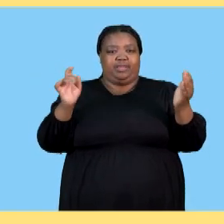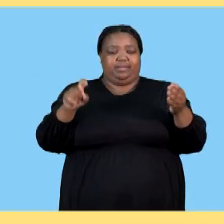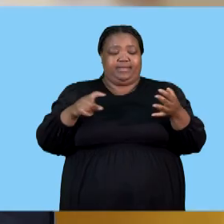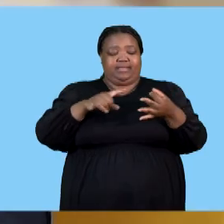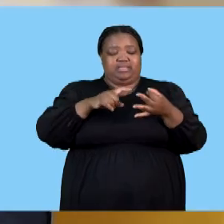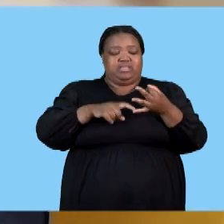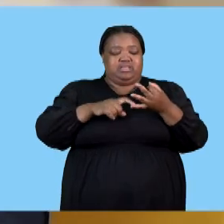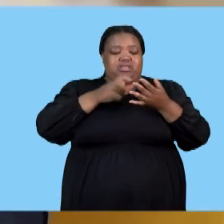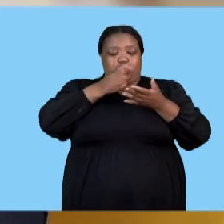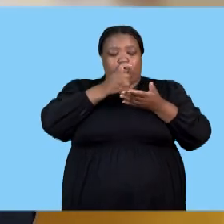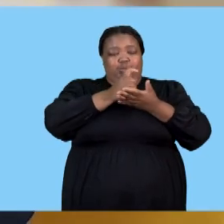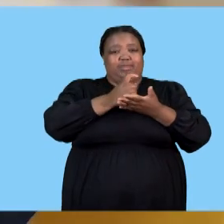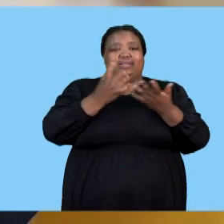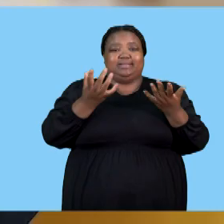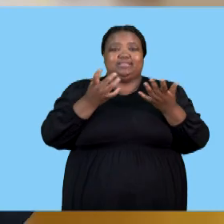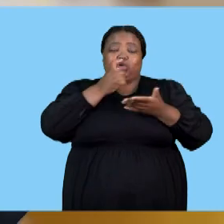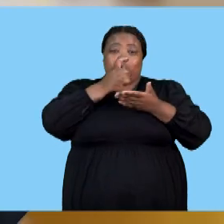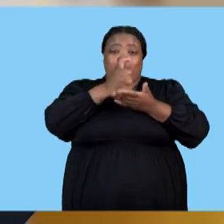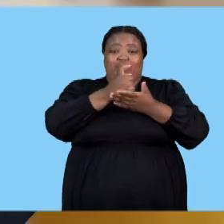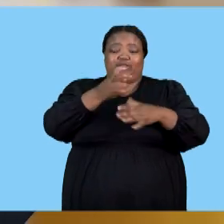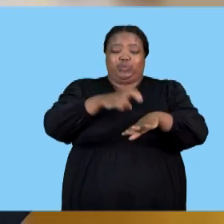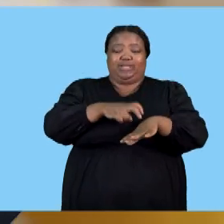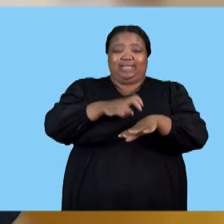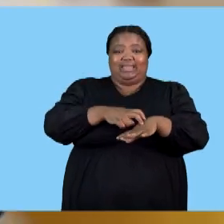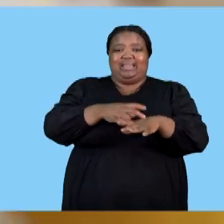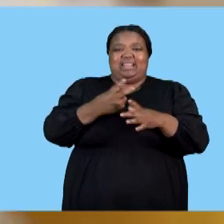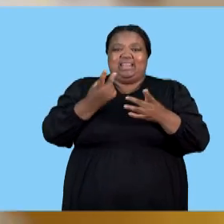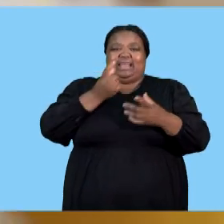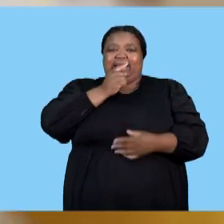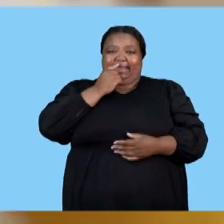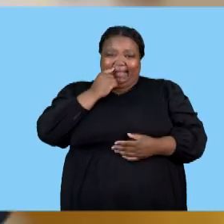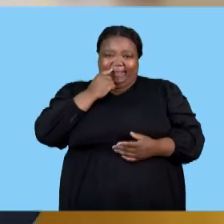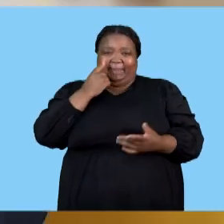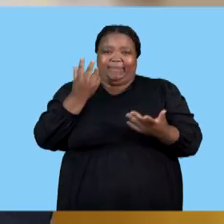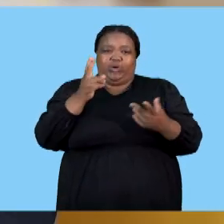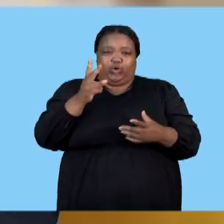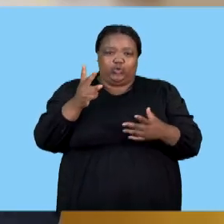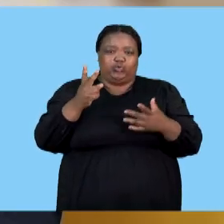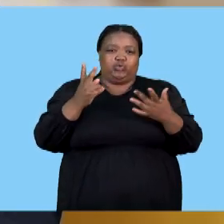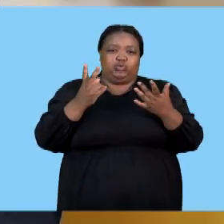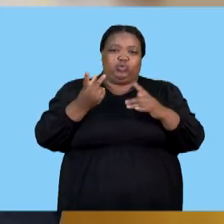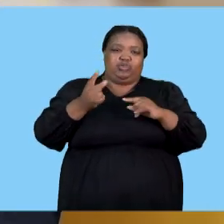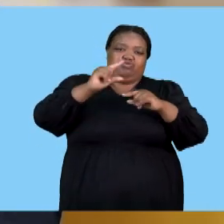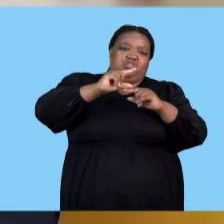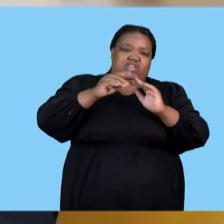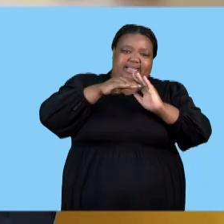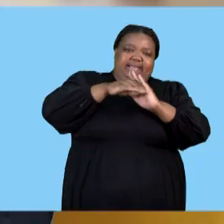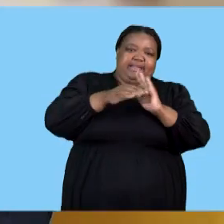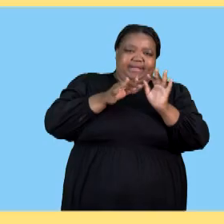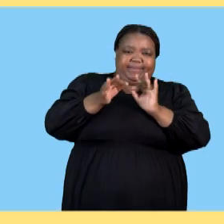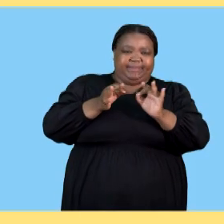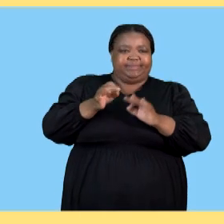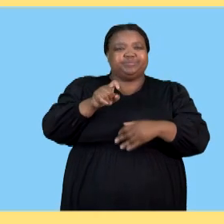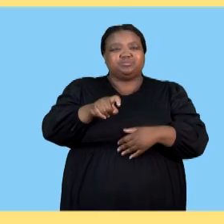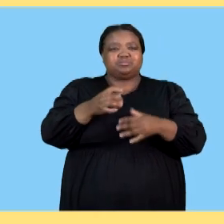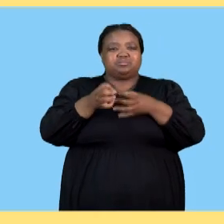comment. But when we comment, we need the name, the trend, and the figures. Let's go and do that. So as we can see here, in